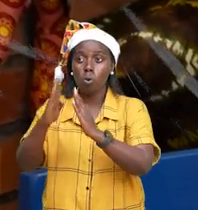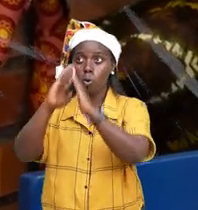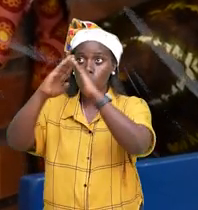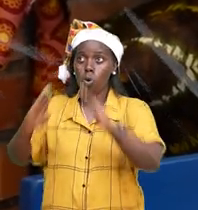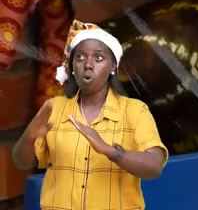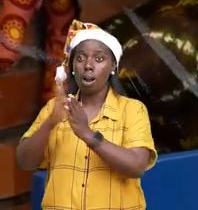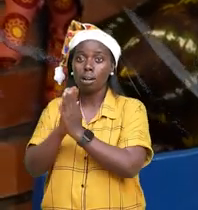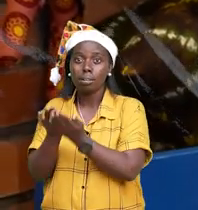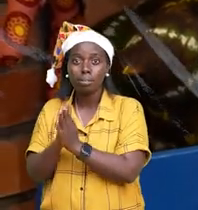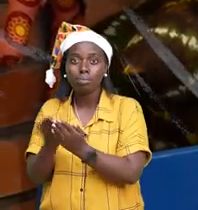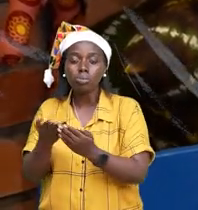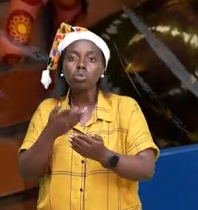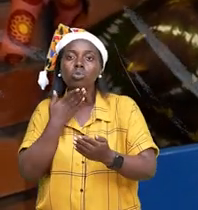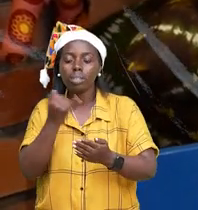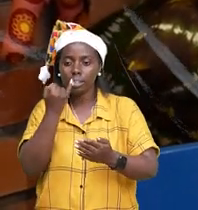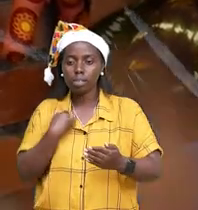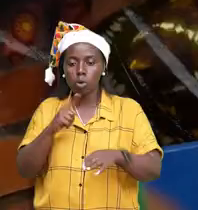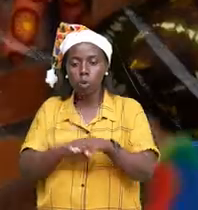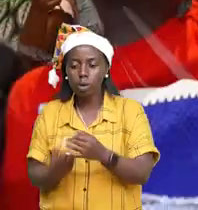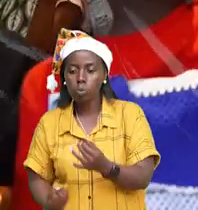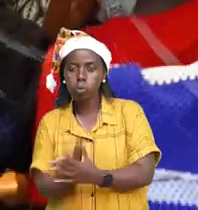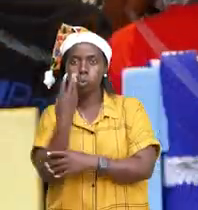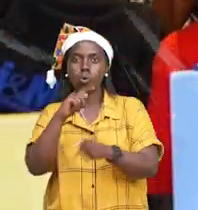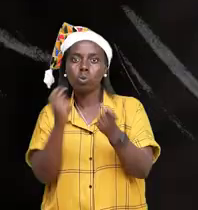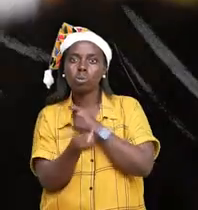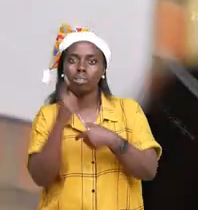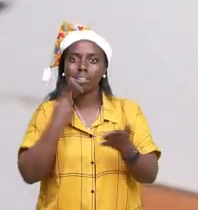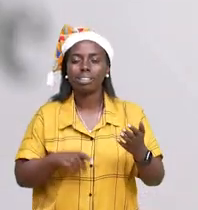like, tell me, what do you want to be when you grow up?